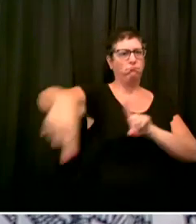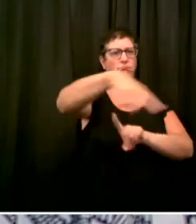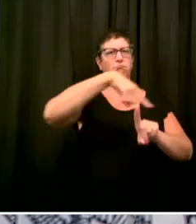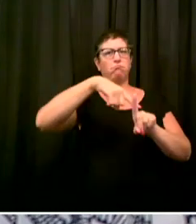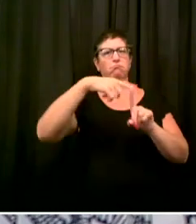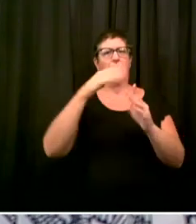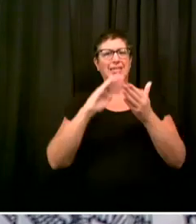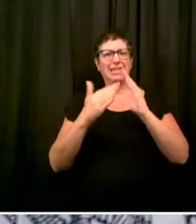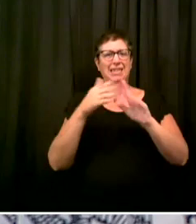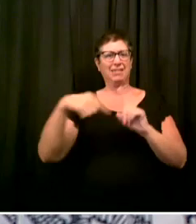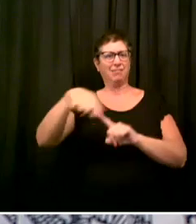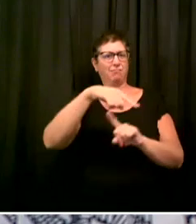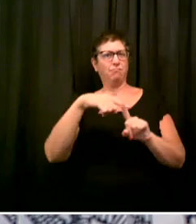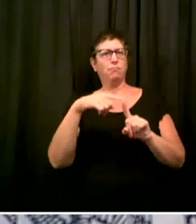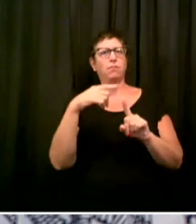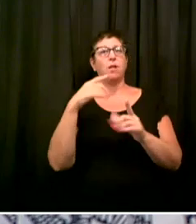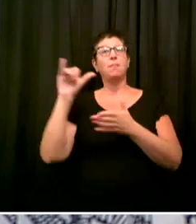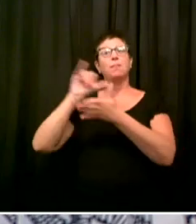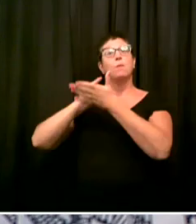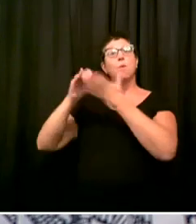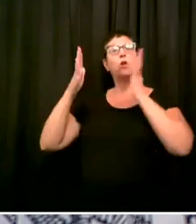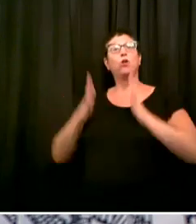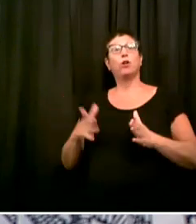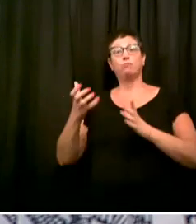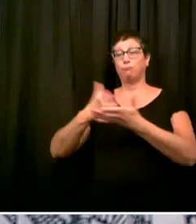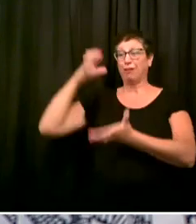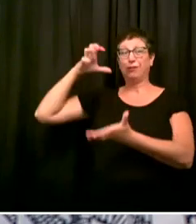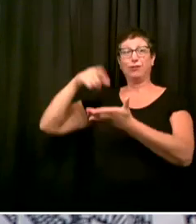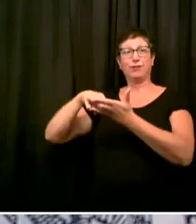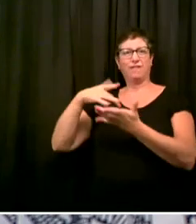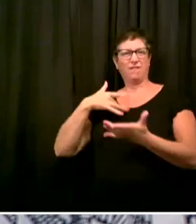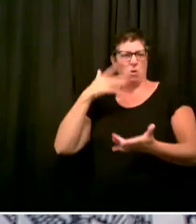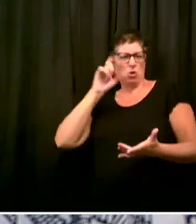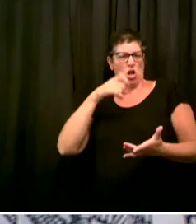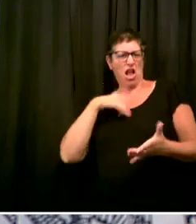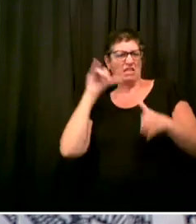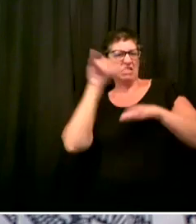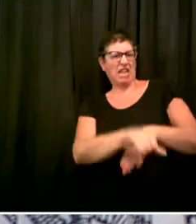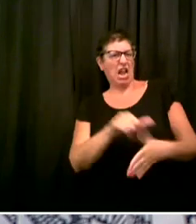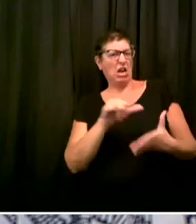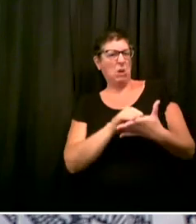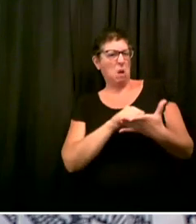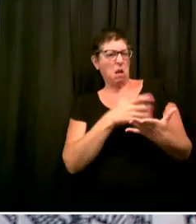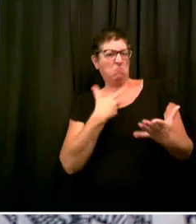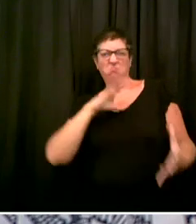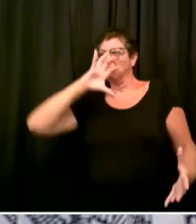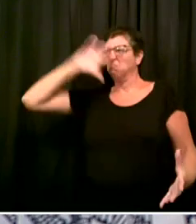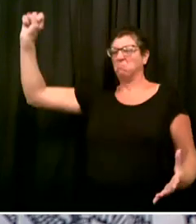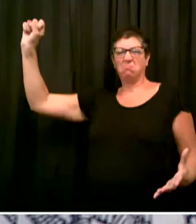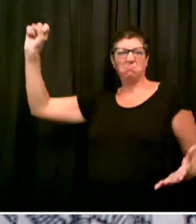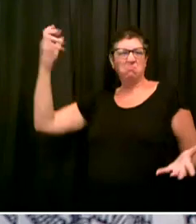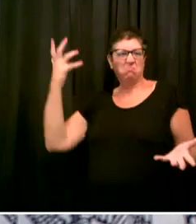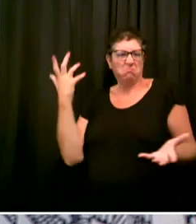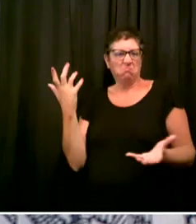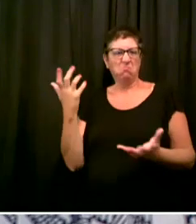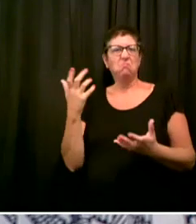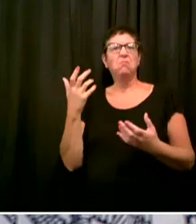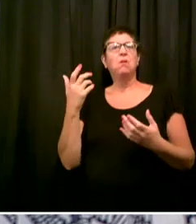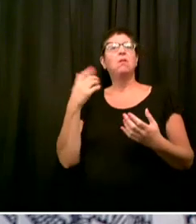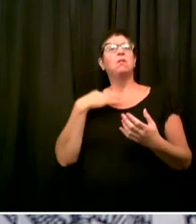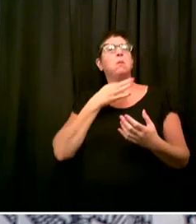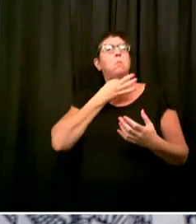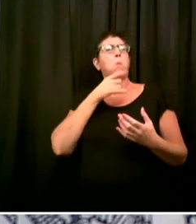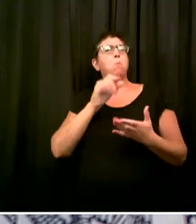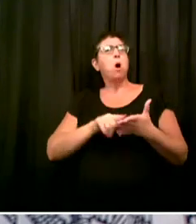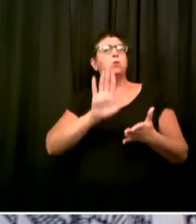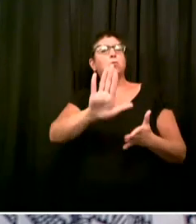should I stay? I guess what I want to ask you is, what's your plan to stem this tide, to appeal to New Yorkers' sense of civic responsibility,